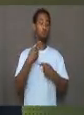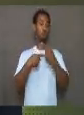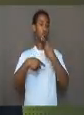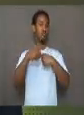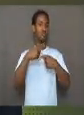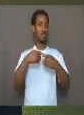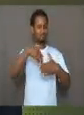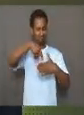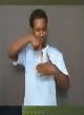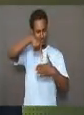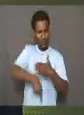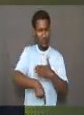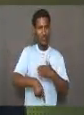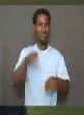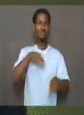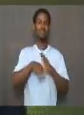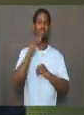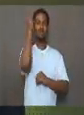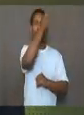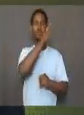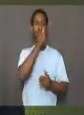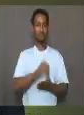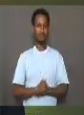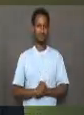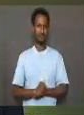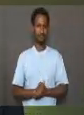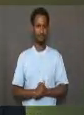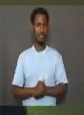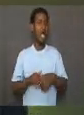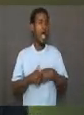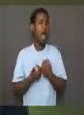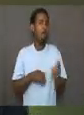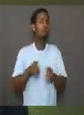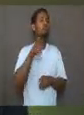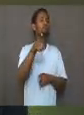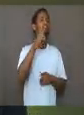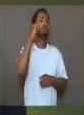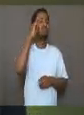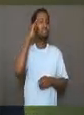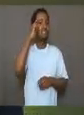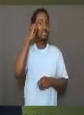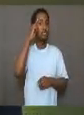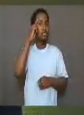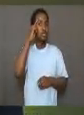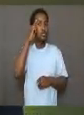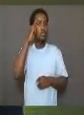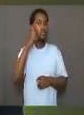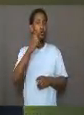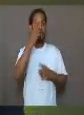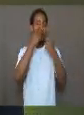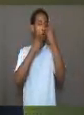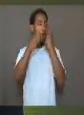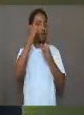become deep-rooted in Ethiopia. How do you think the role of the